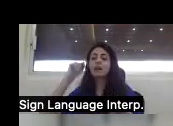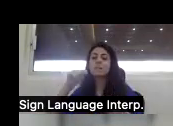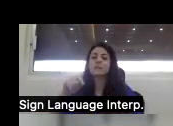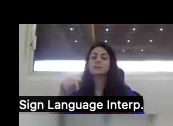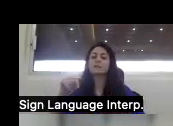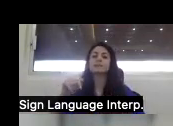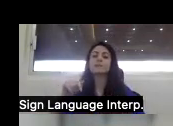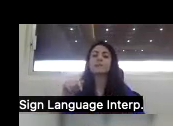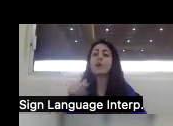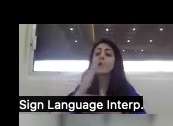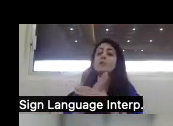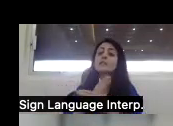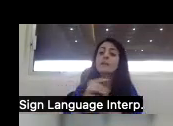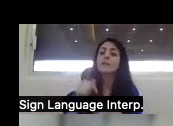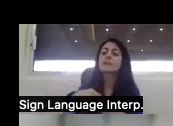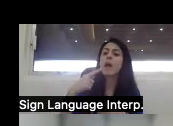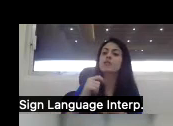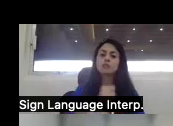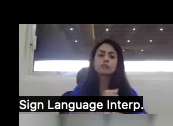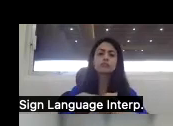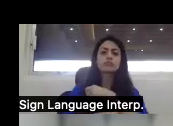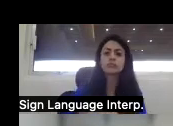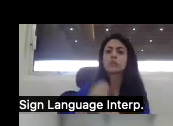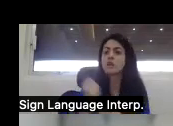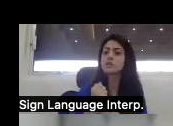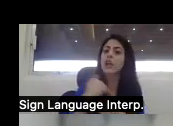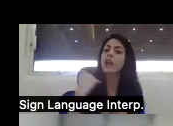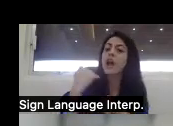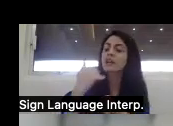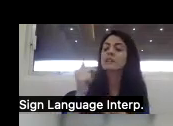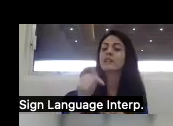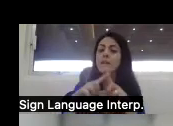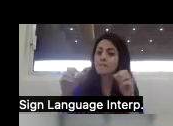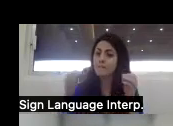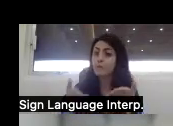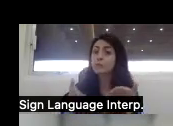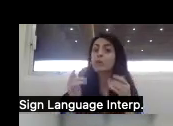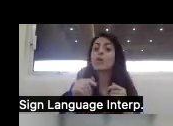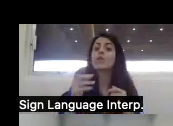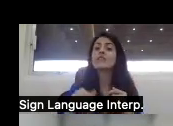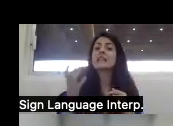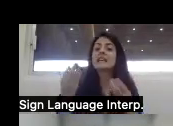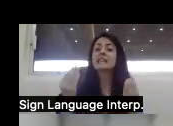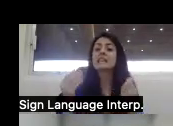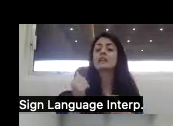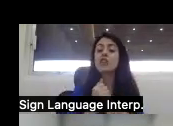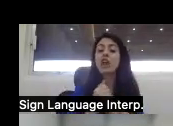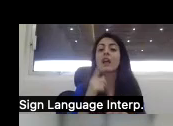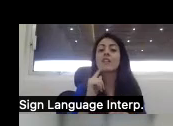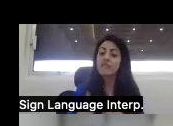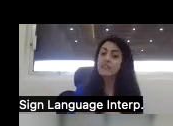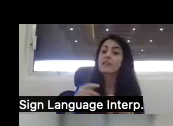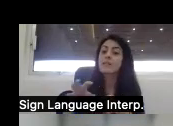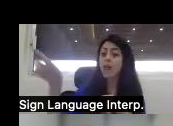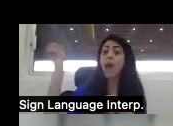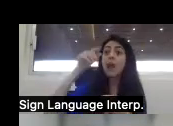to deliver inclusive social protection systems by the level of incomes, with low income countries and low middle